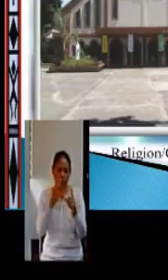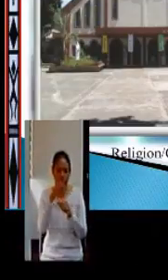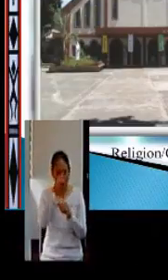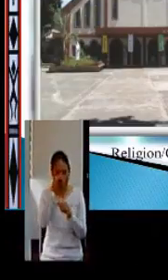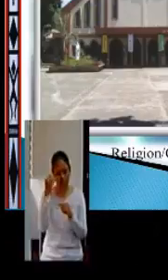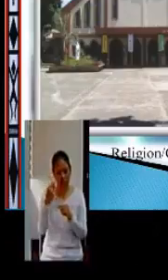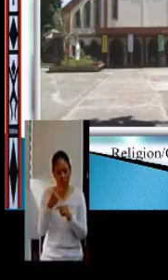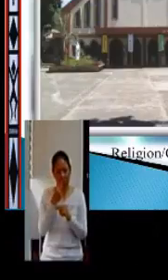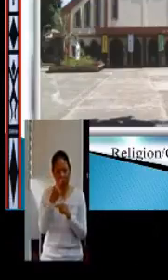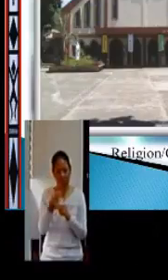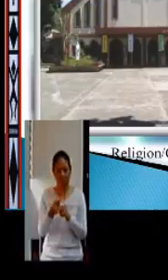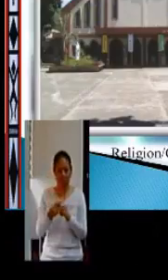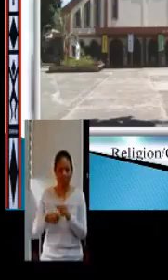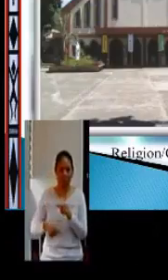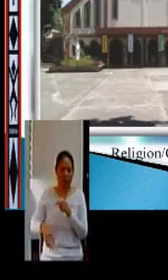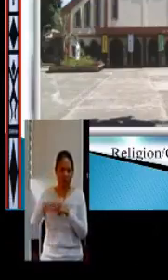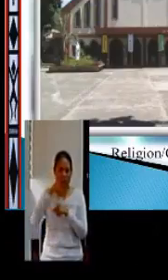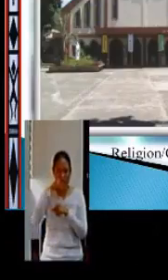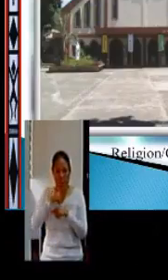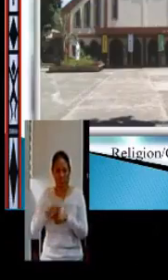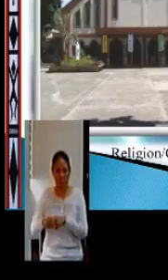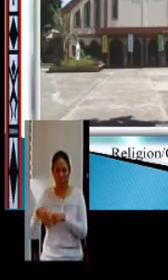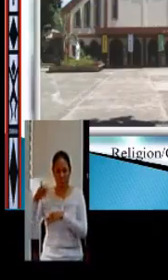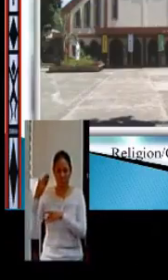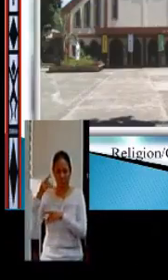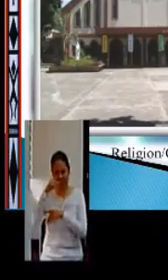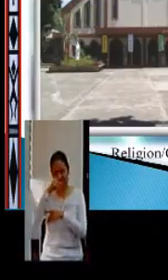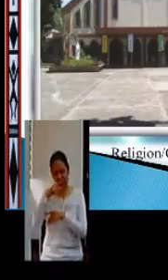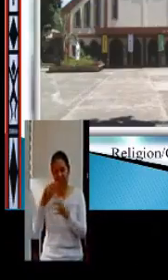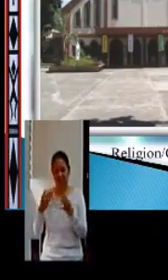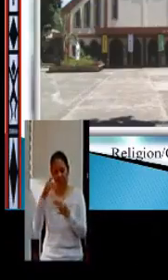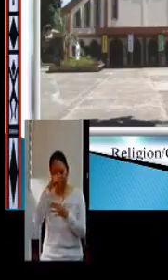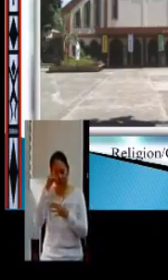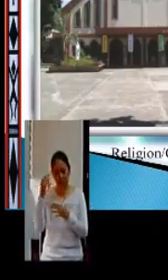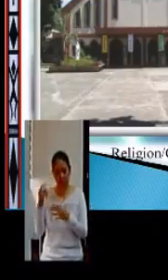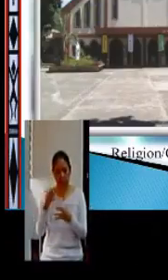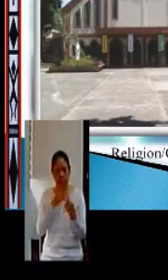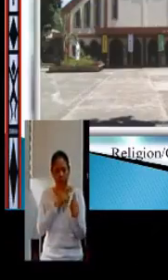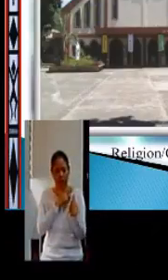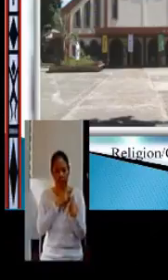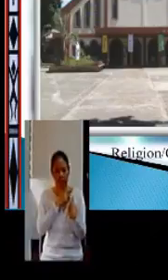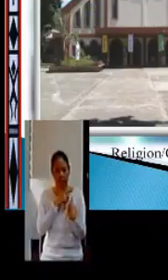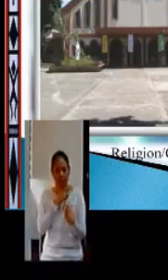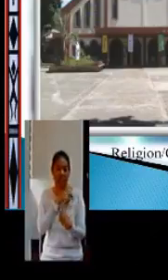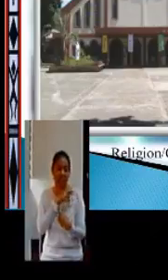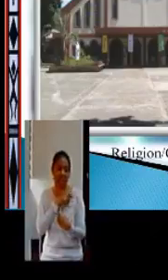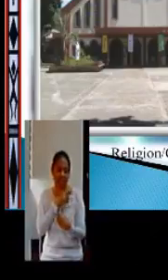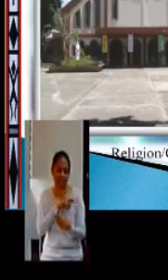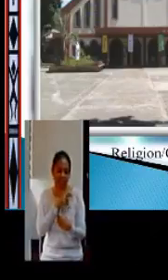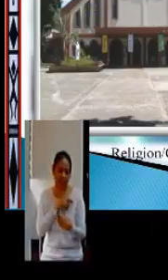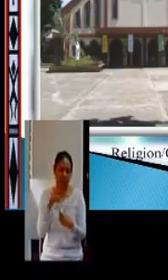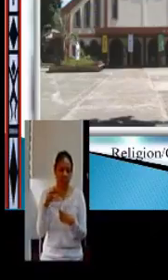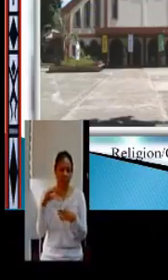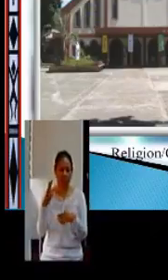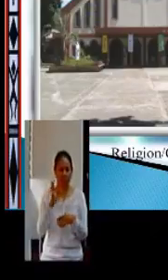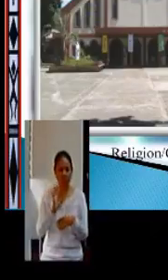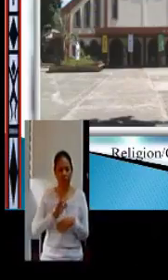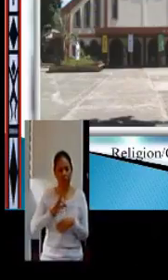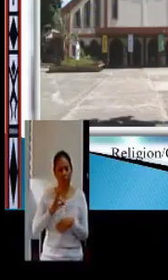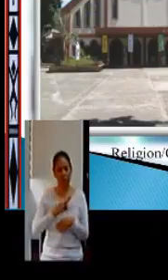namin. That is because of religion or Christianity, formal education. As mentioned earlier, the